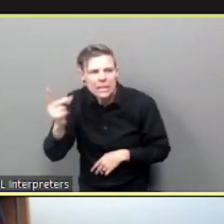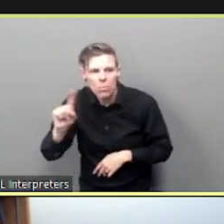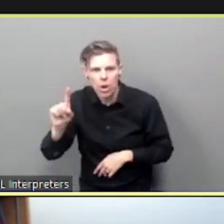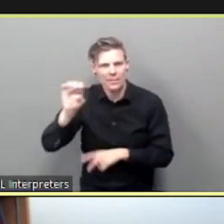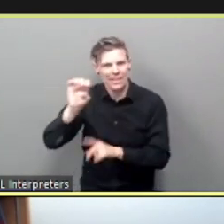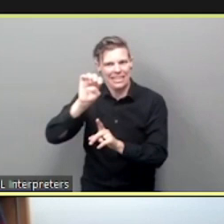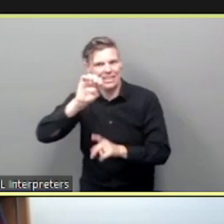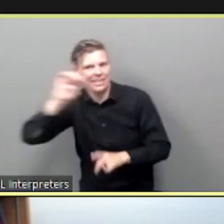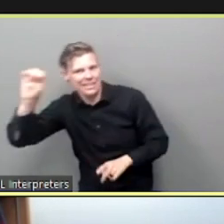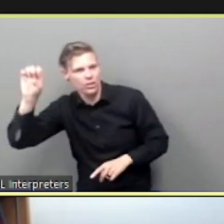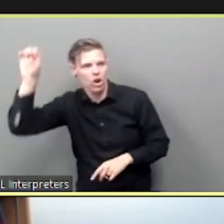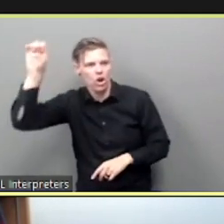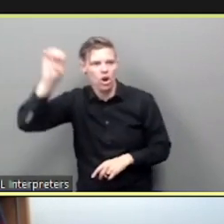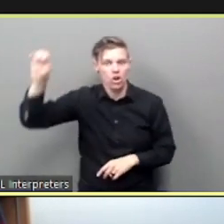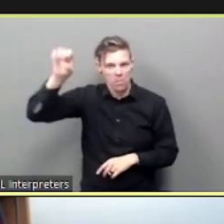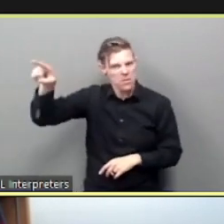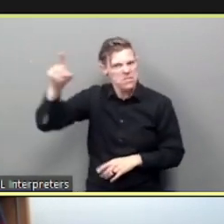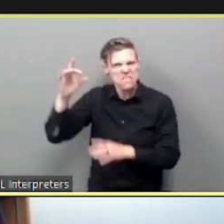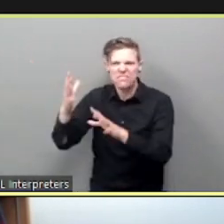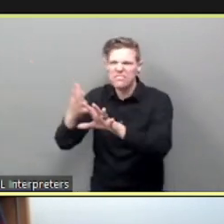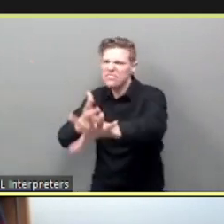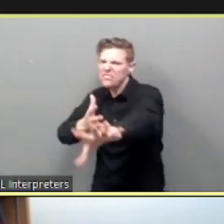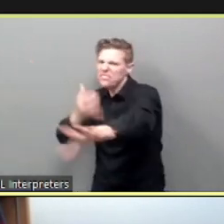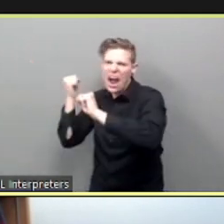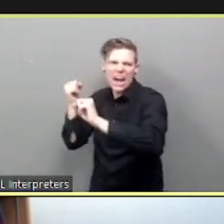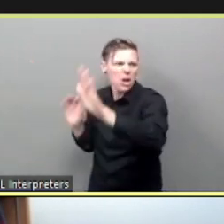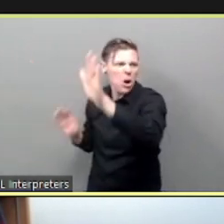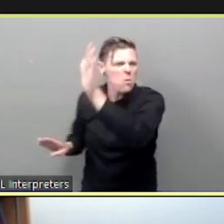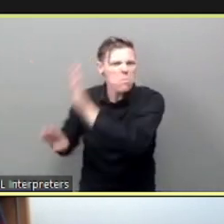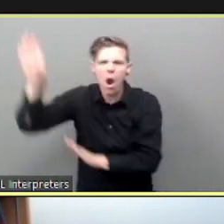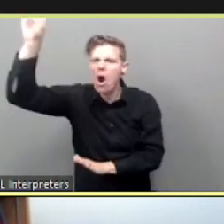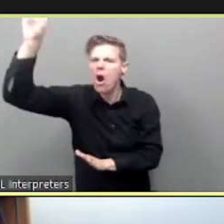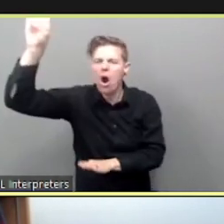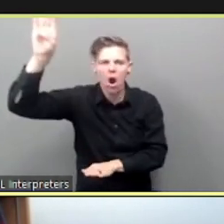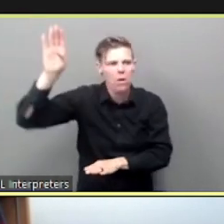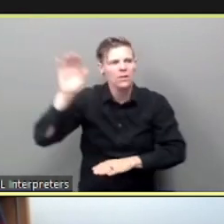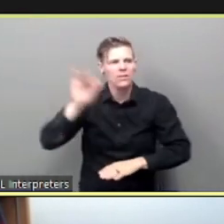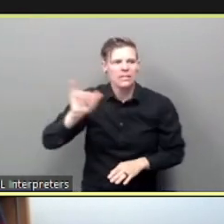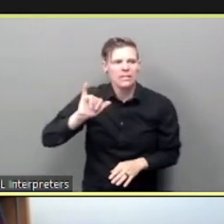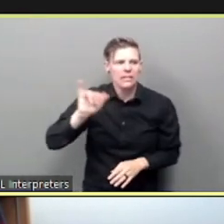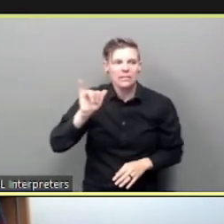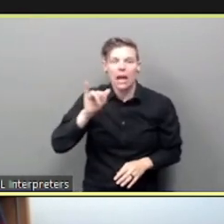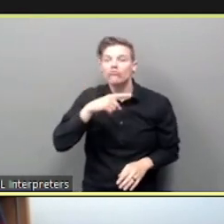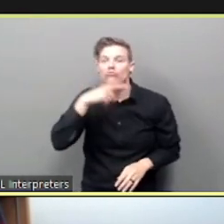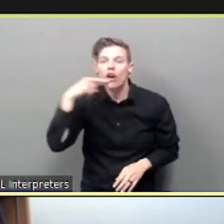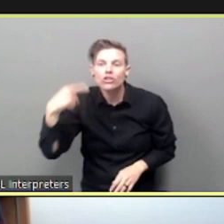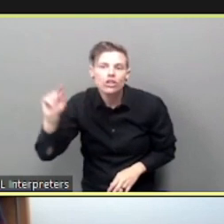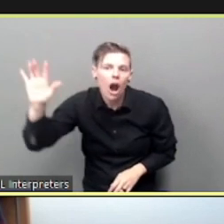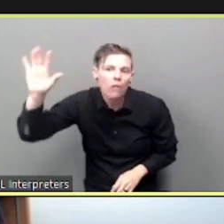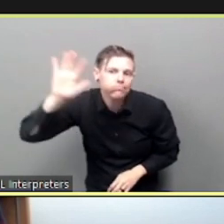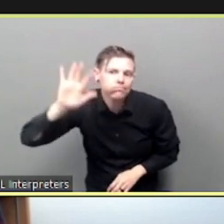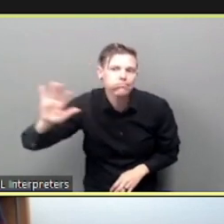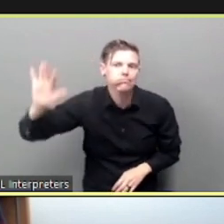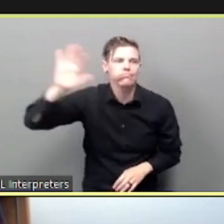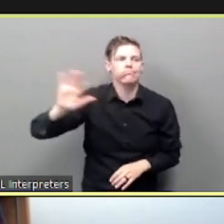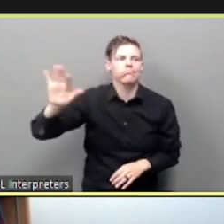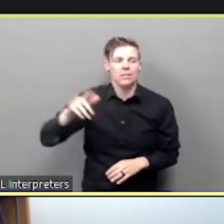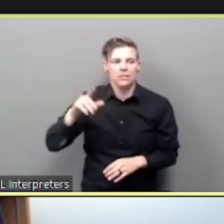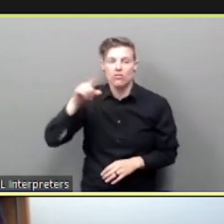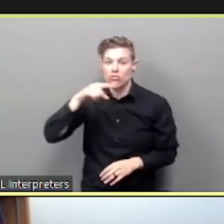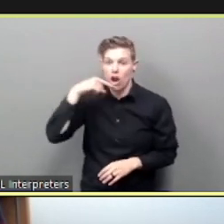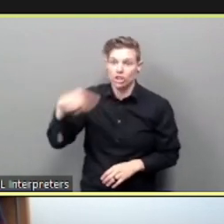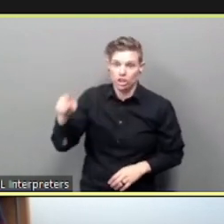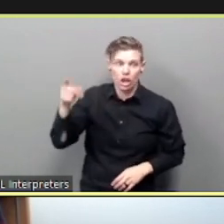number of these cases. Places like the Federation of Russia, which has a very